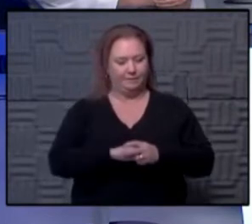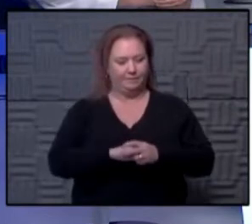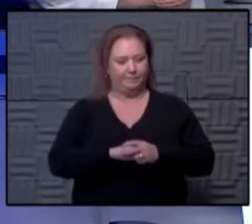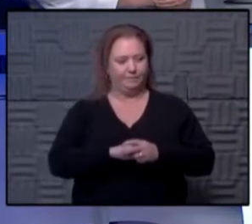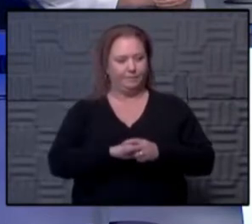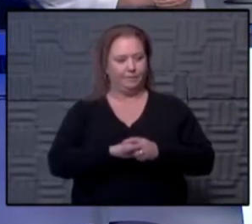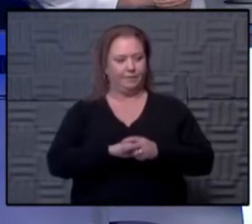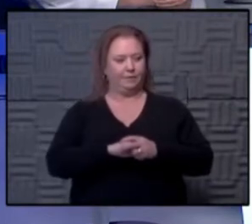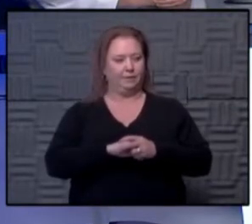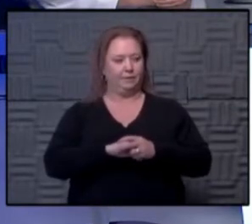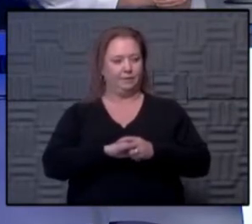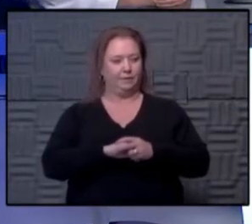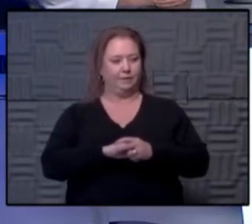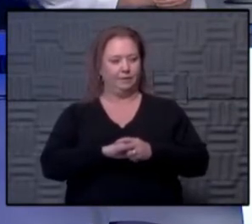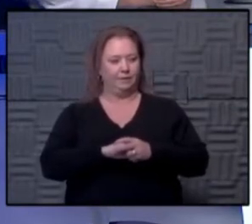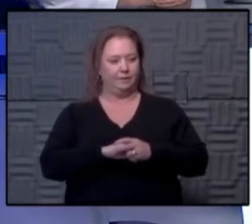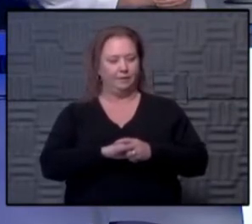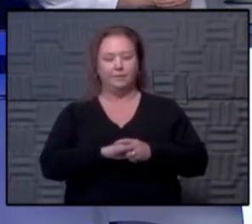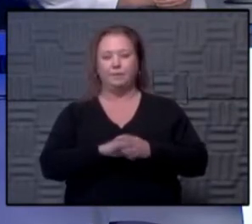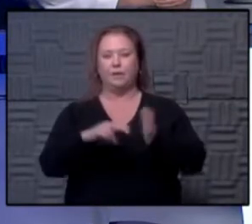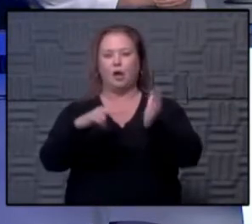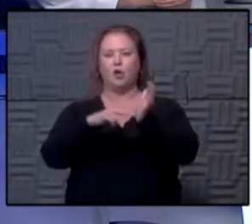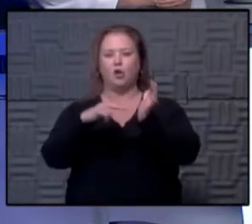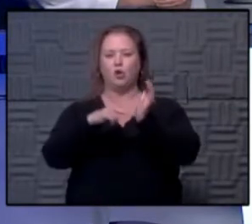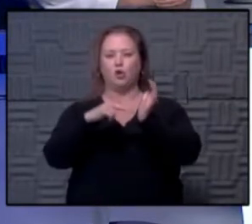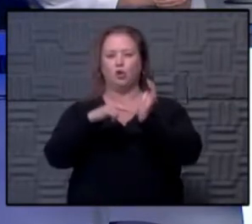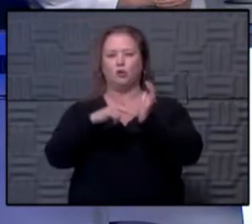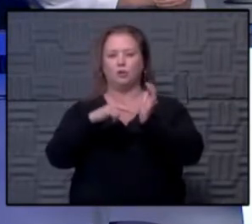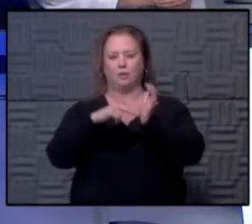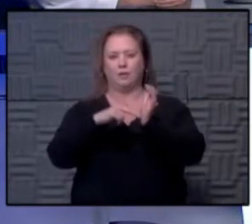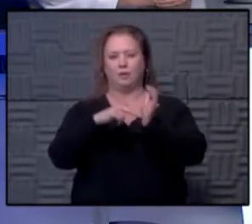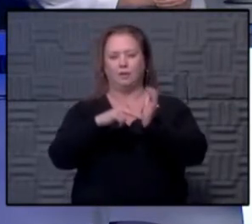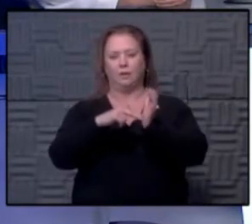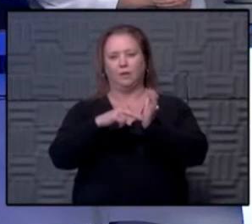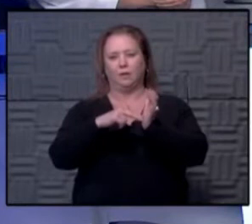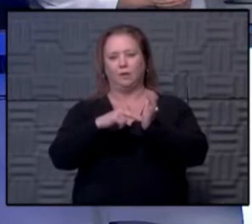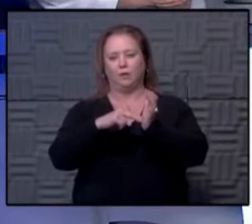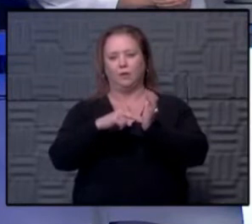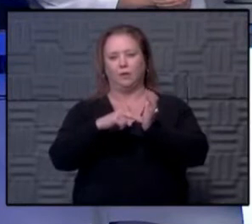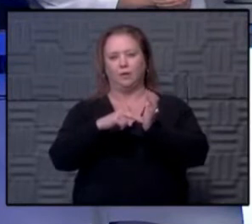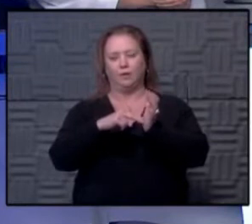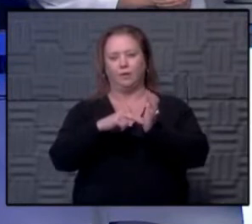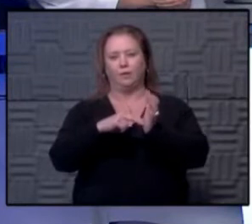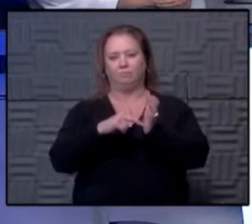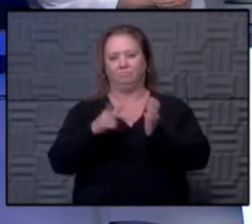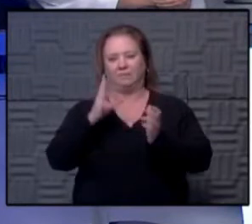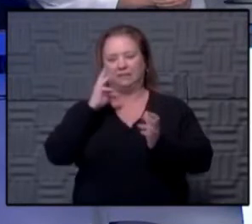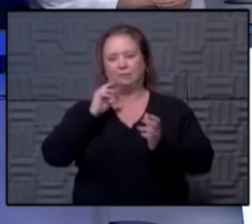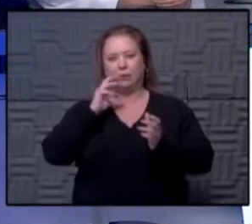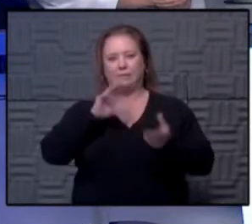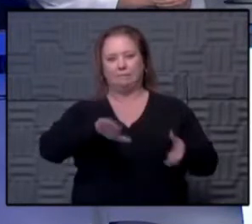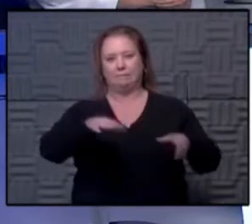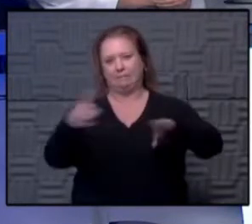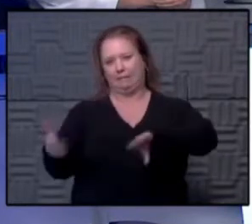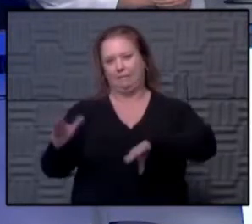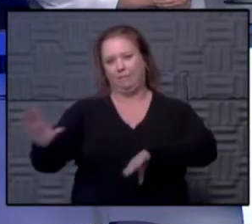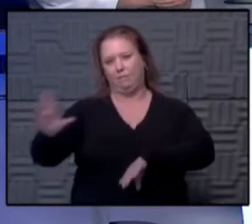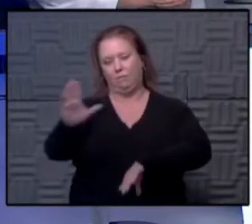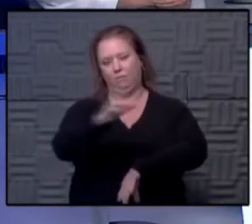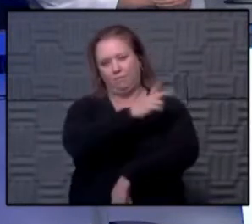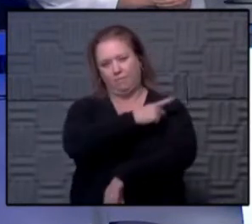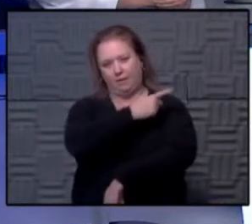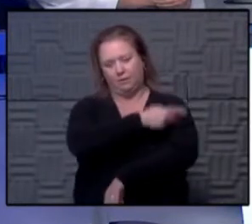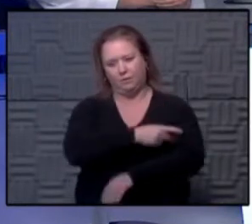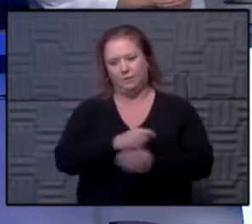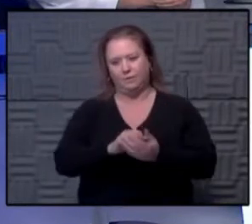It's prompted by a nurse who's lost a lot of patients to COVID, and it has to do with how